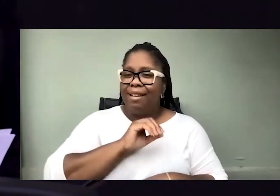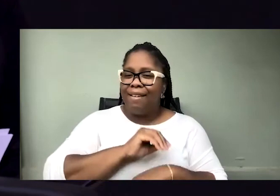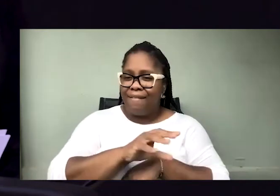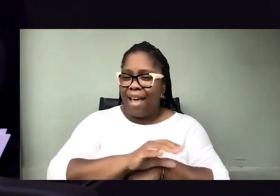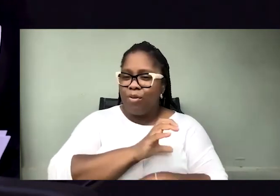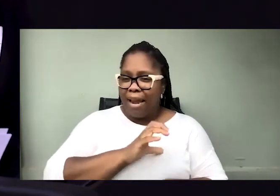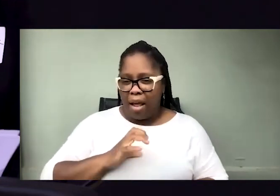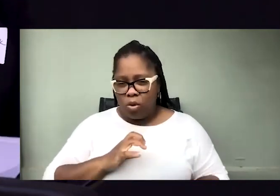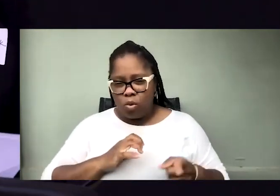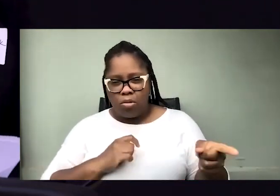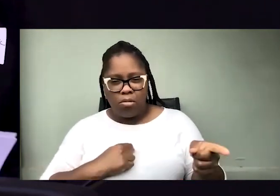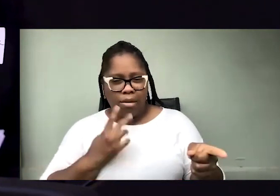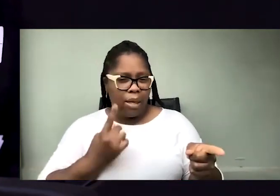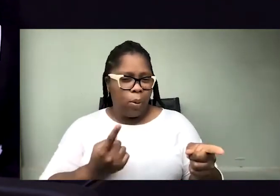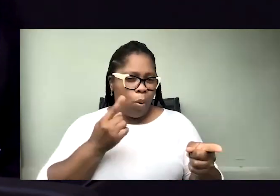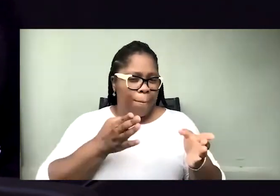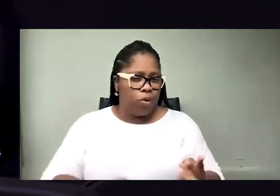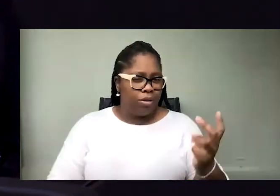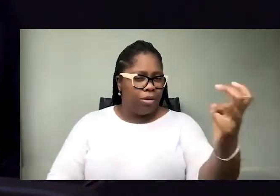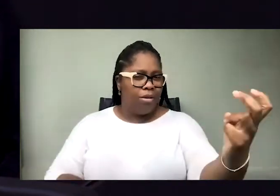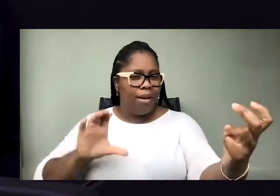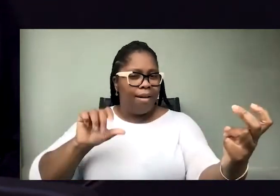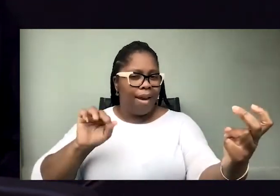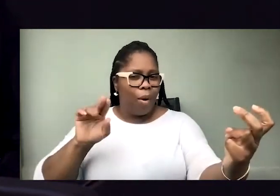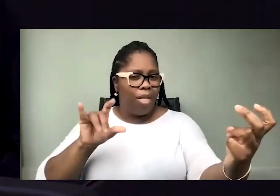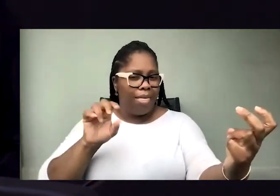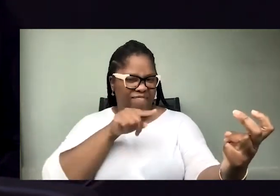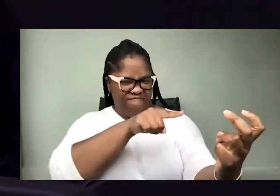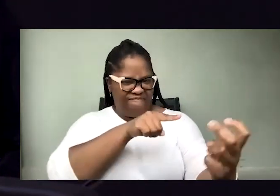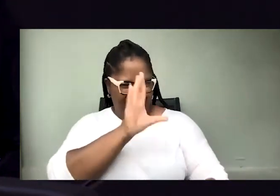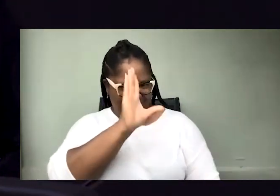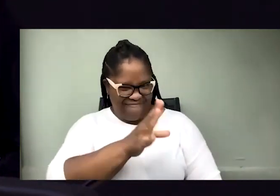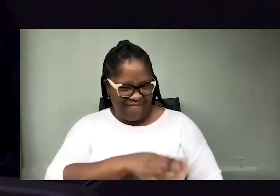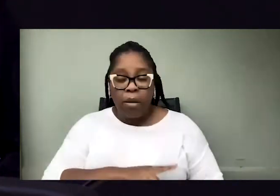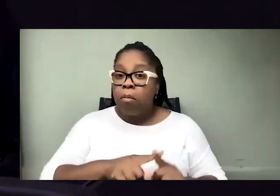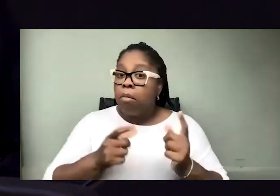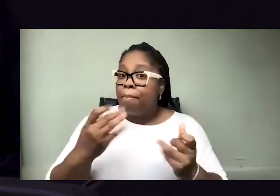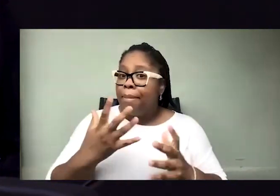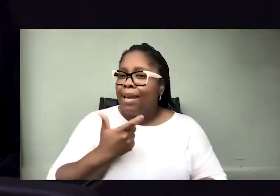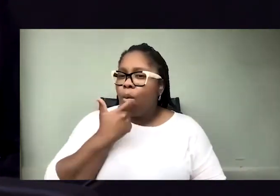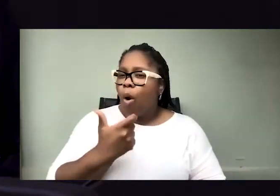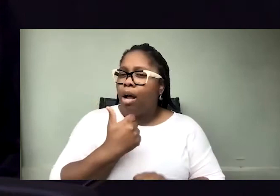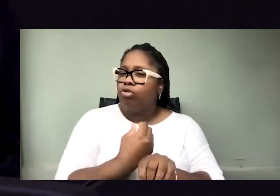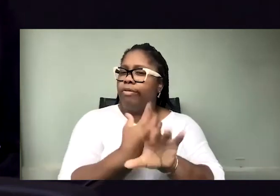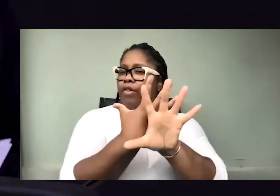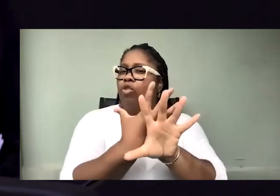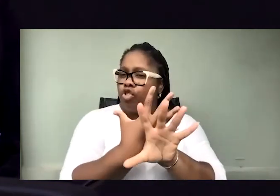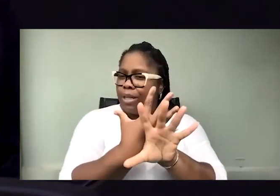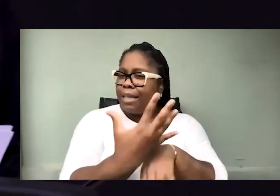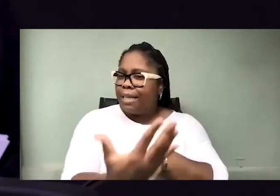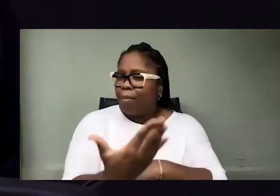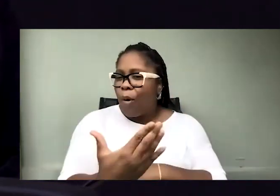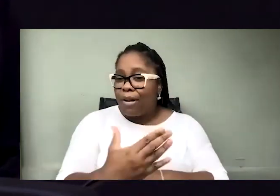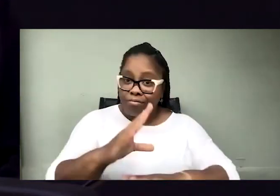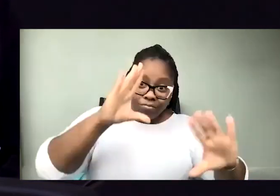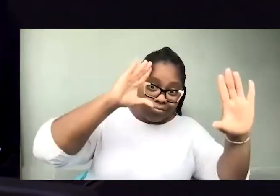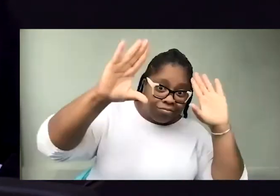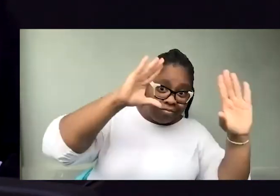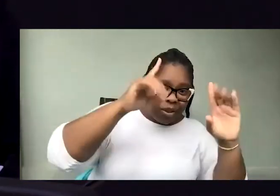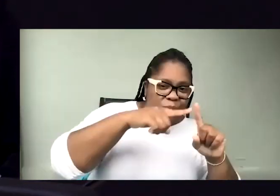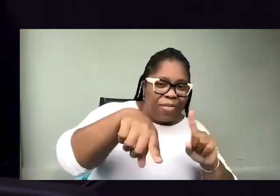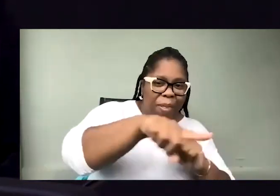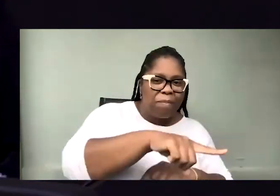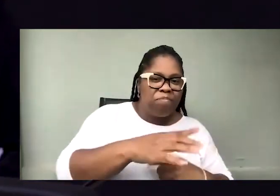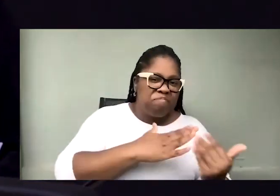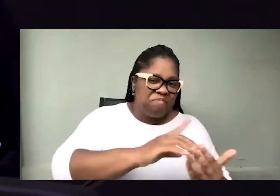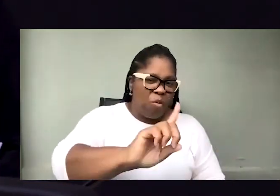Council. I see one of them here today. Hi, Carolyn. But many of them are tuning in virtually this morning, and so shout out to them wherever they